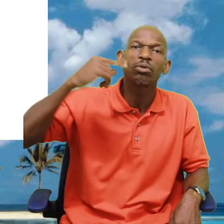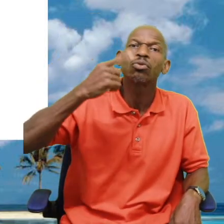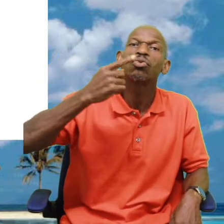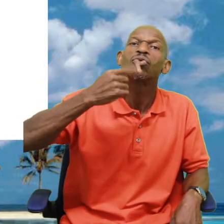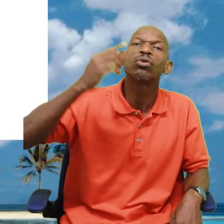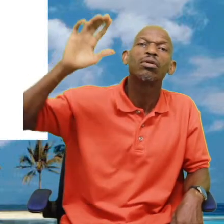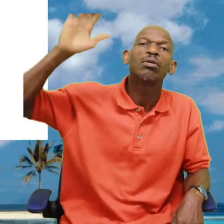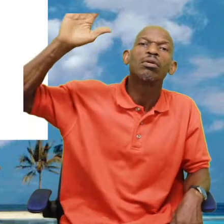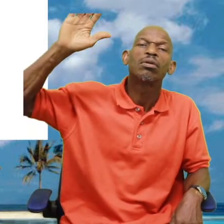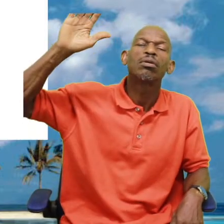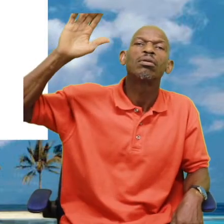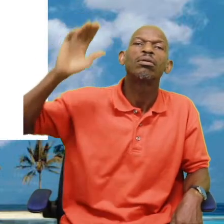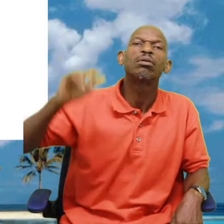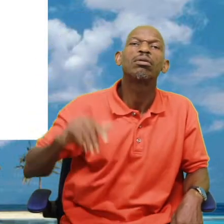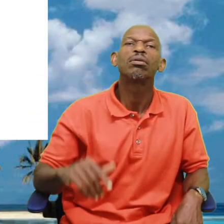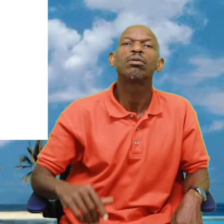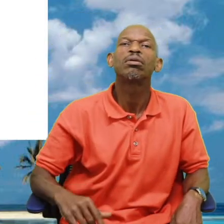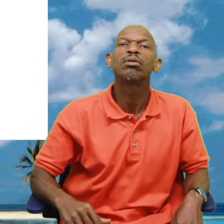Who, yes?